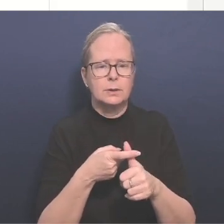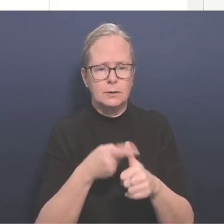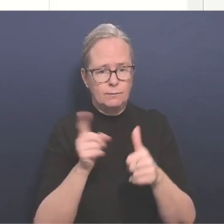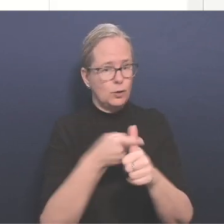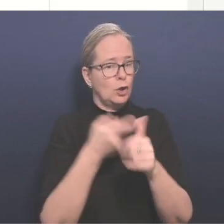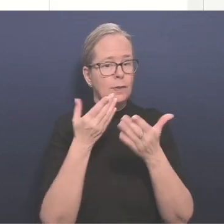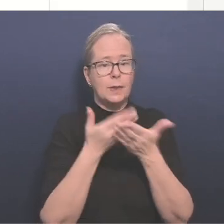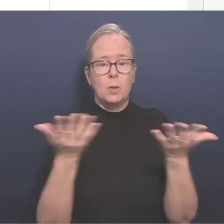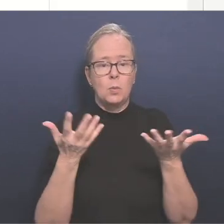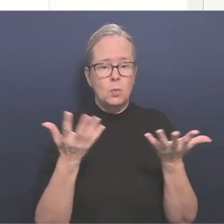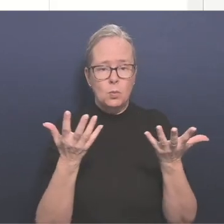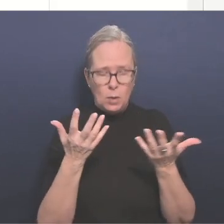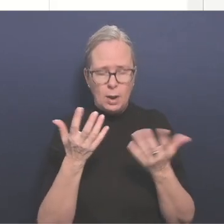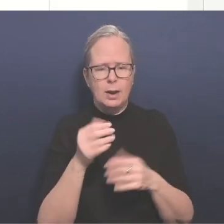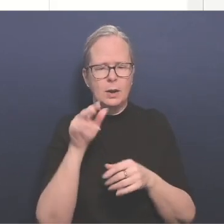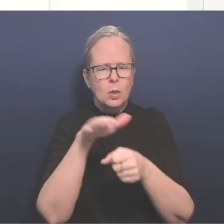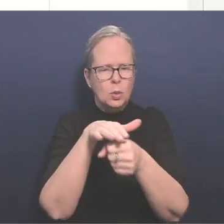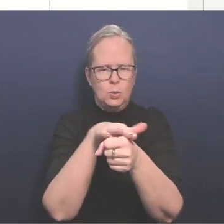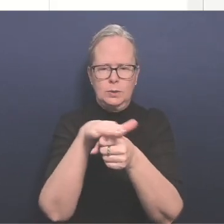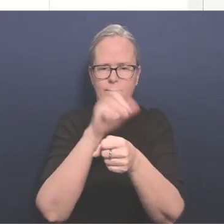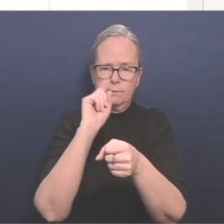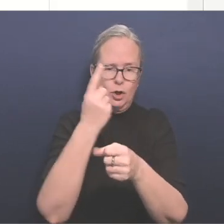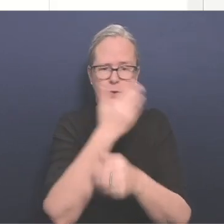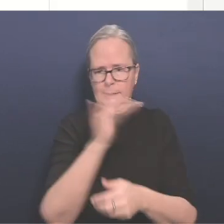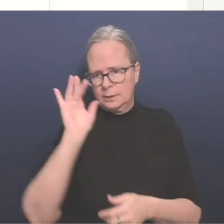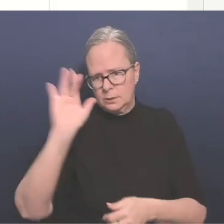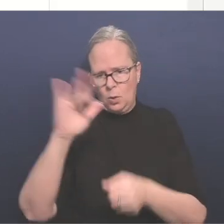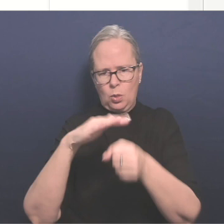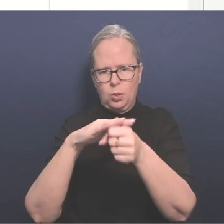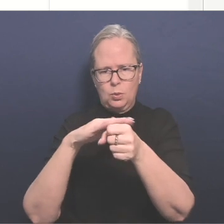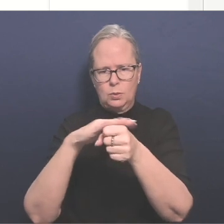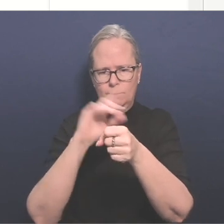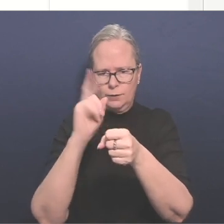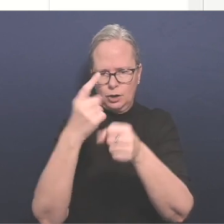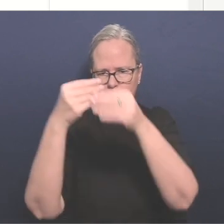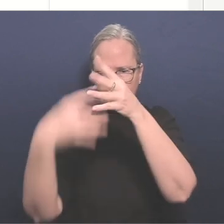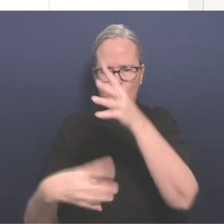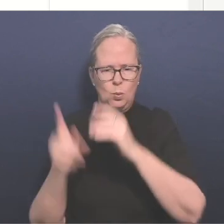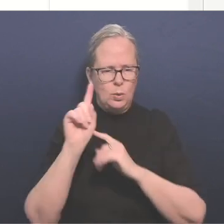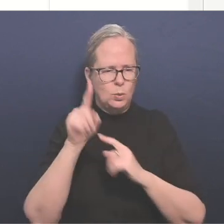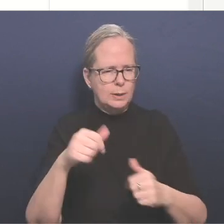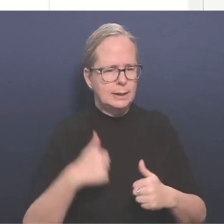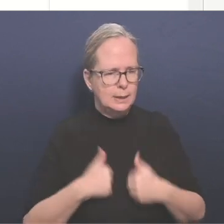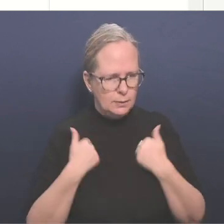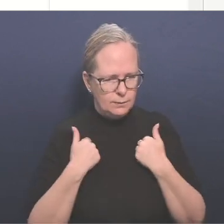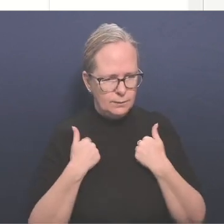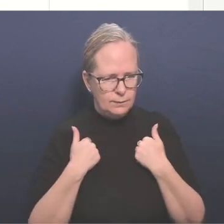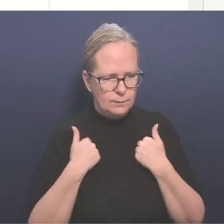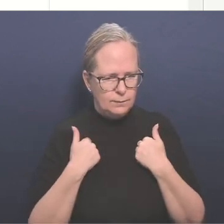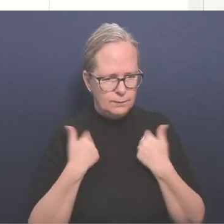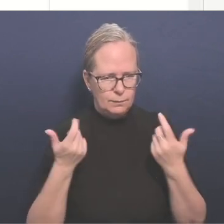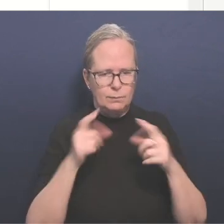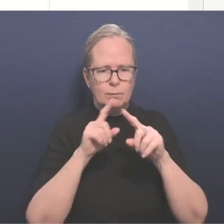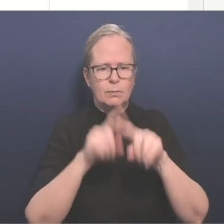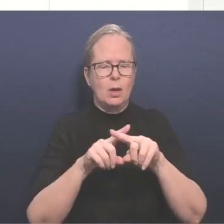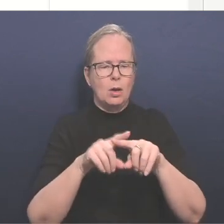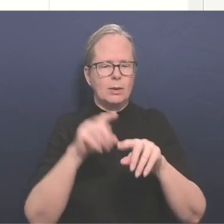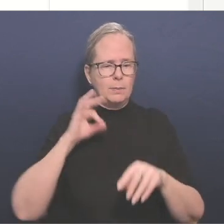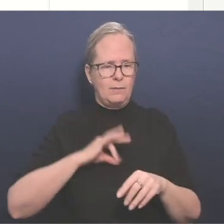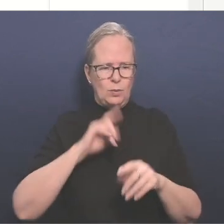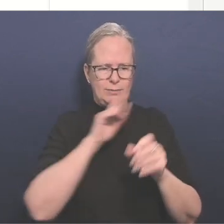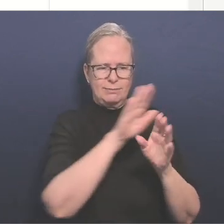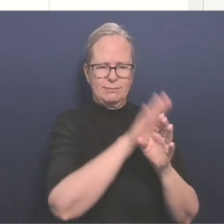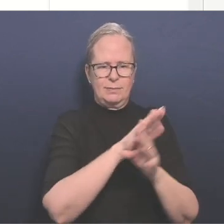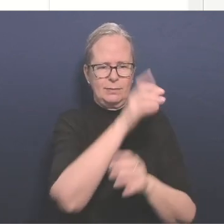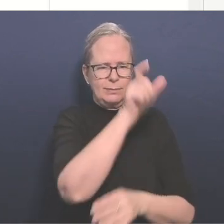Then so that's the starting point. Then the next way to use the tool is to use the short questionnaire. For this